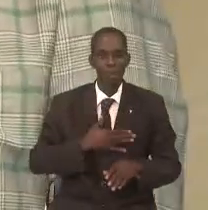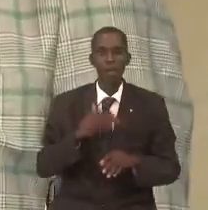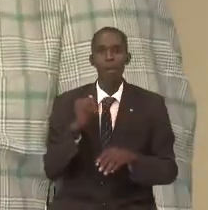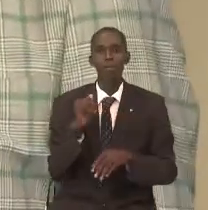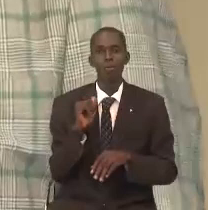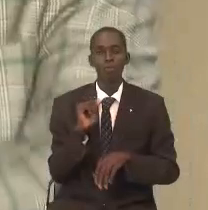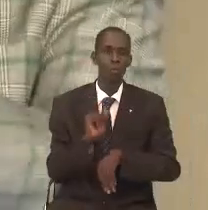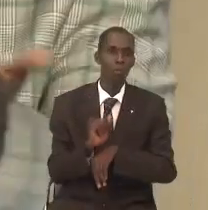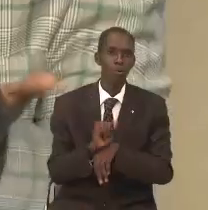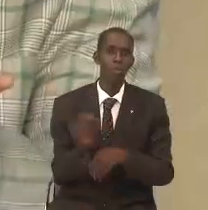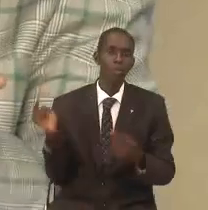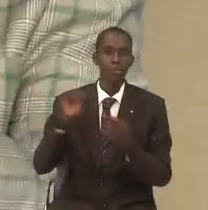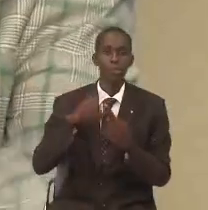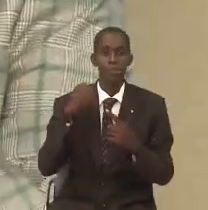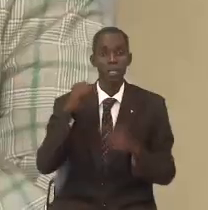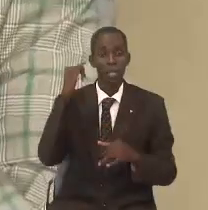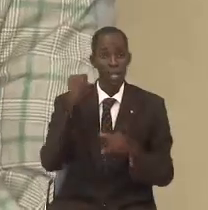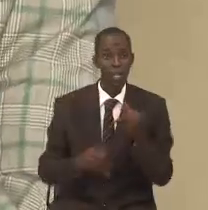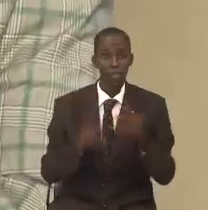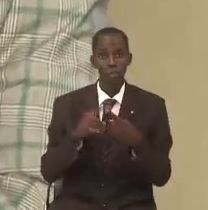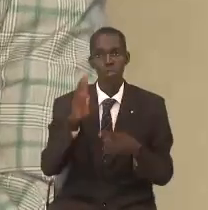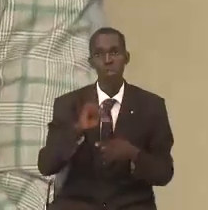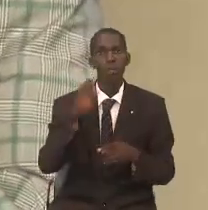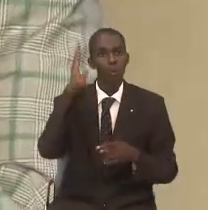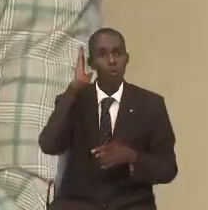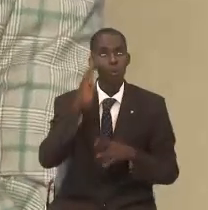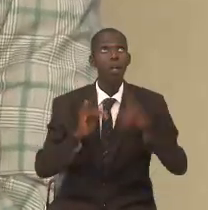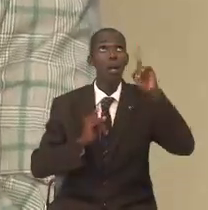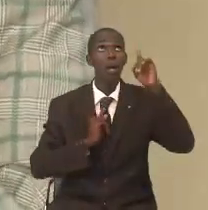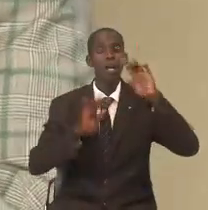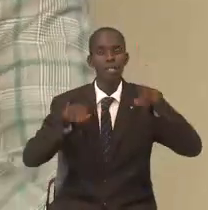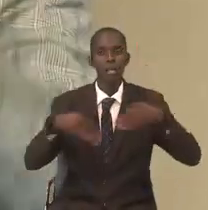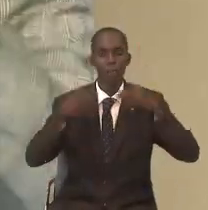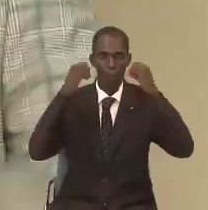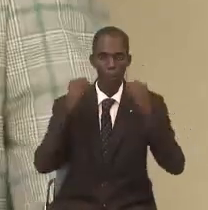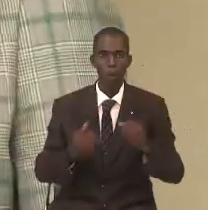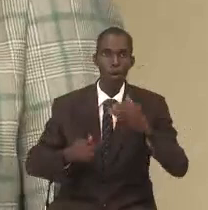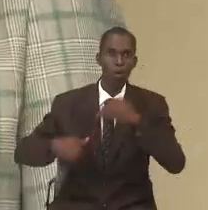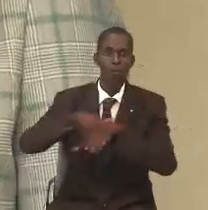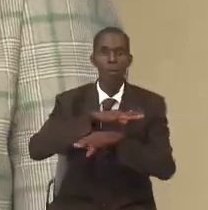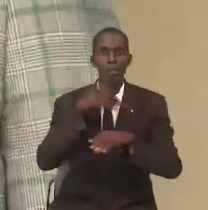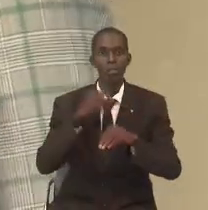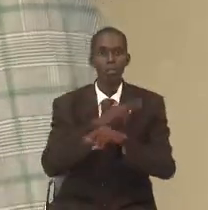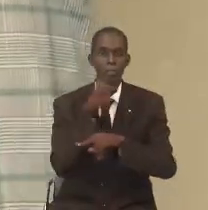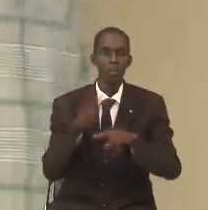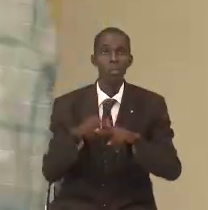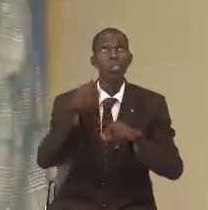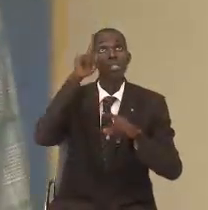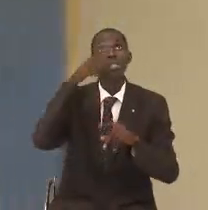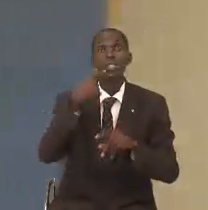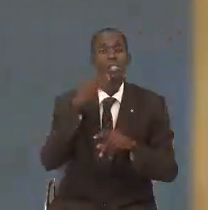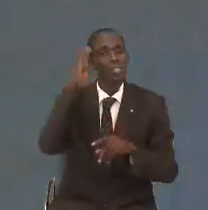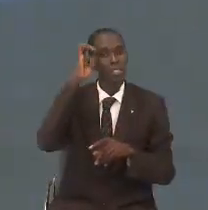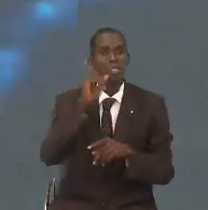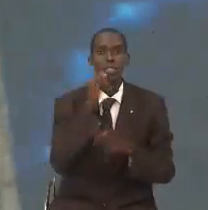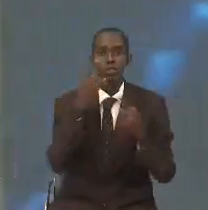the end, to him will I give power over the nations. He says, it's coming. And the